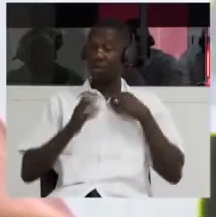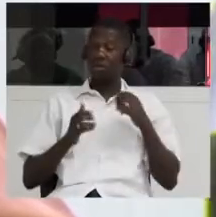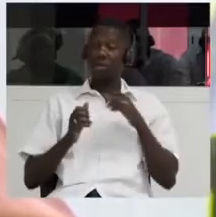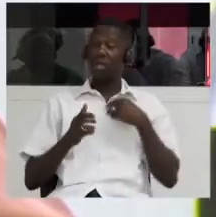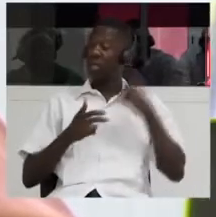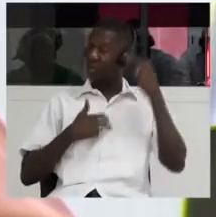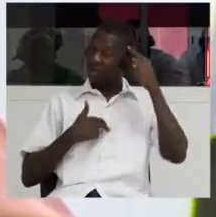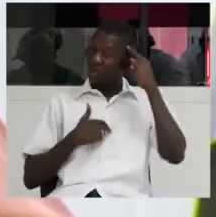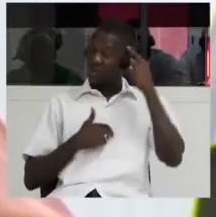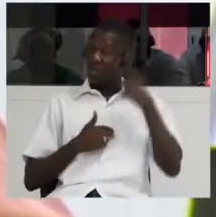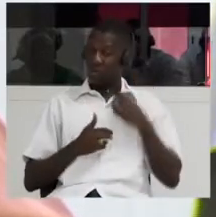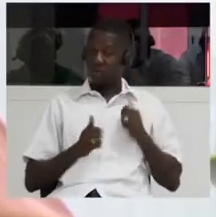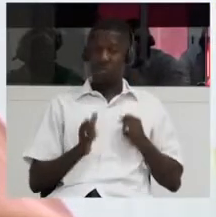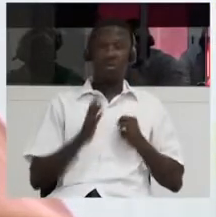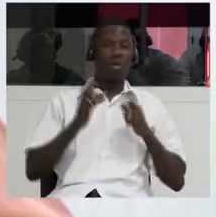to reinforce them.